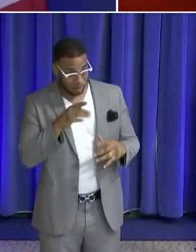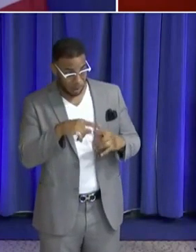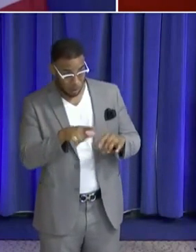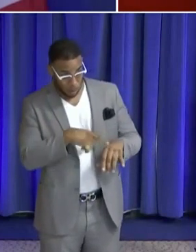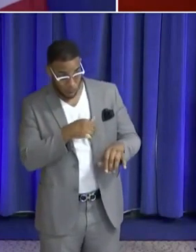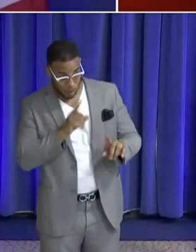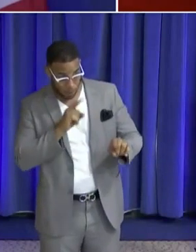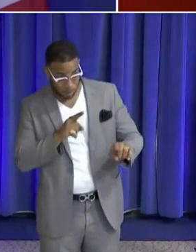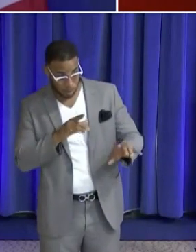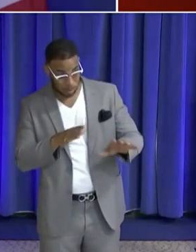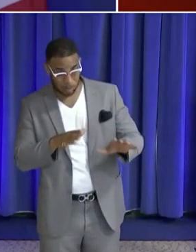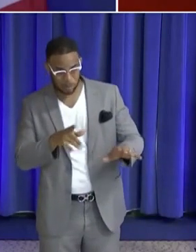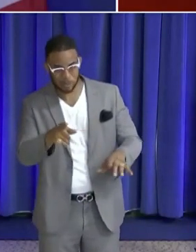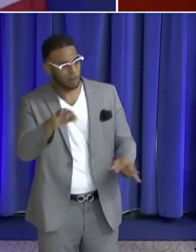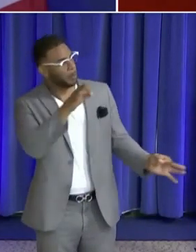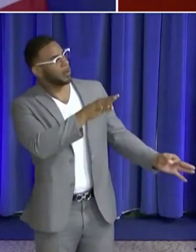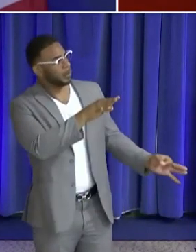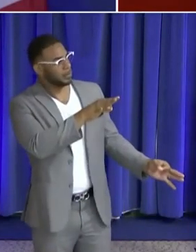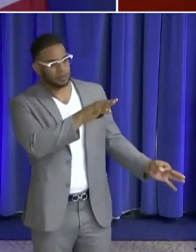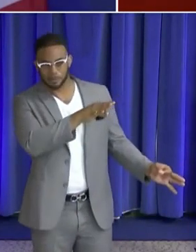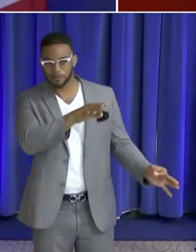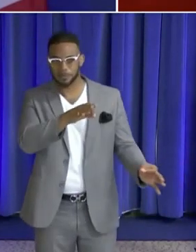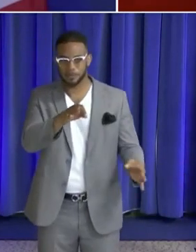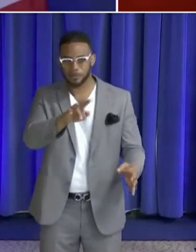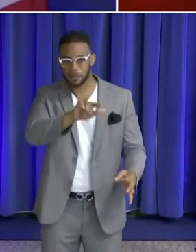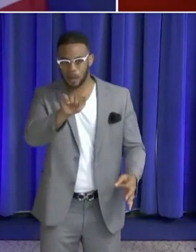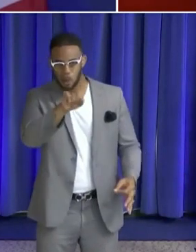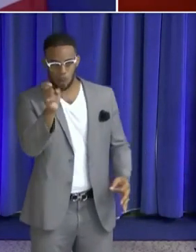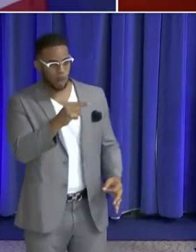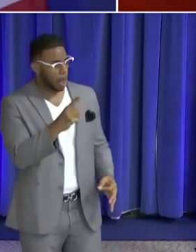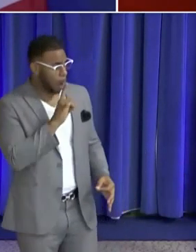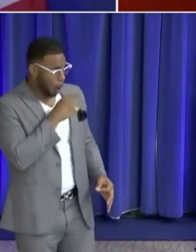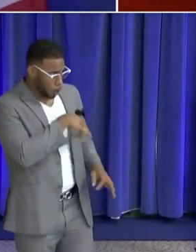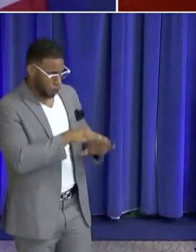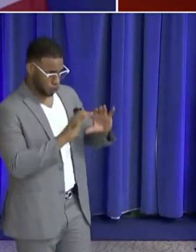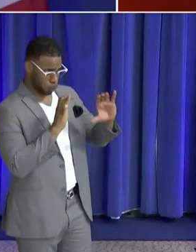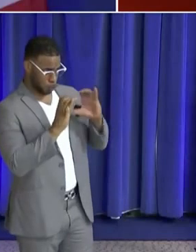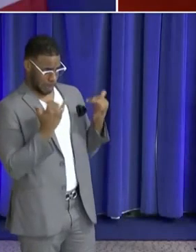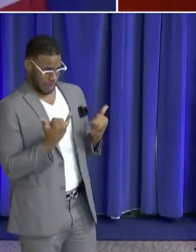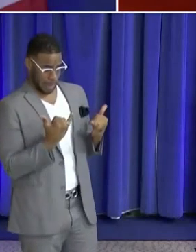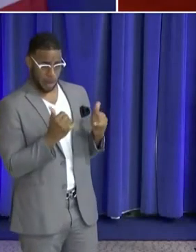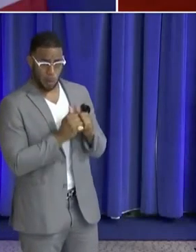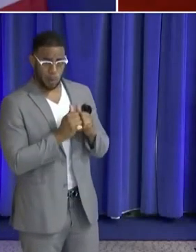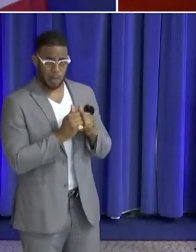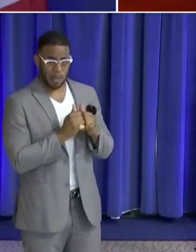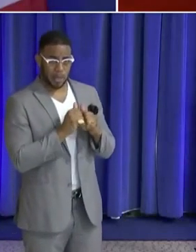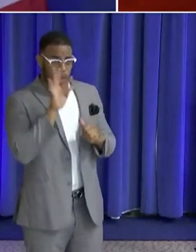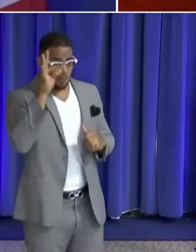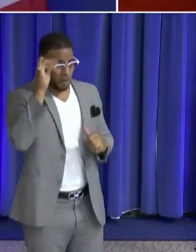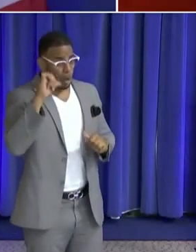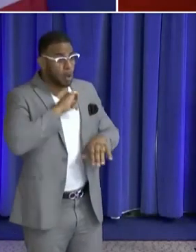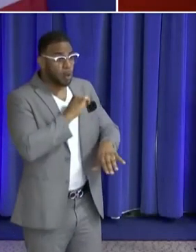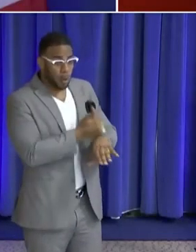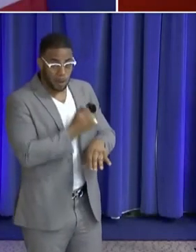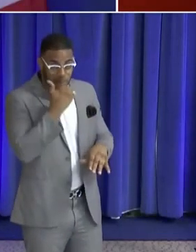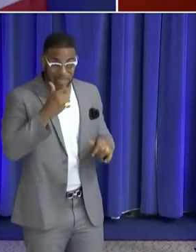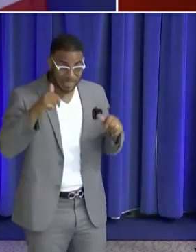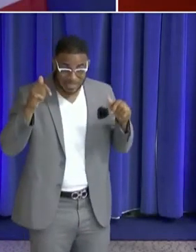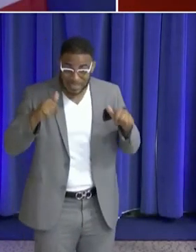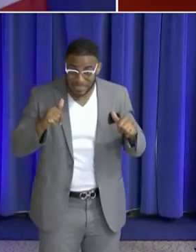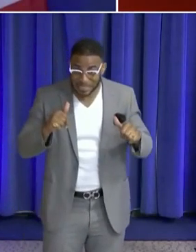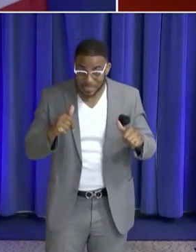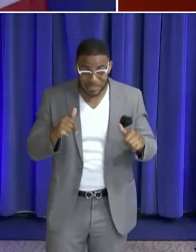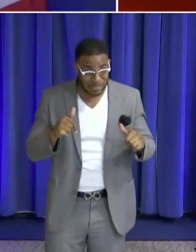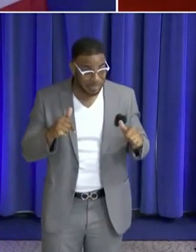a answer? Perfect. Okay. Are you in communication with the federal authorities? Because this